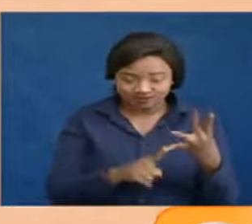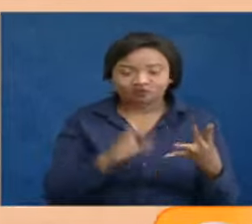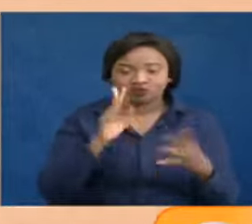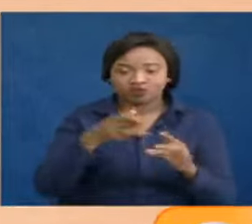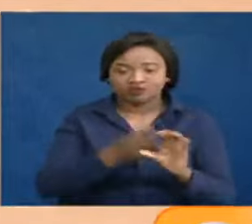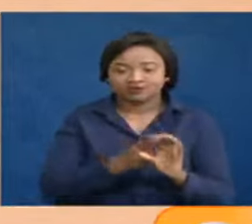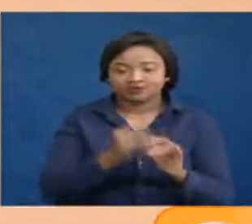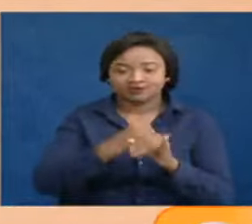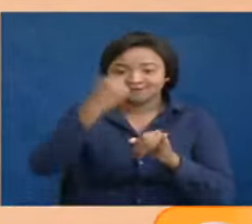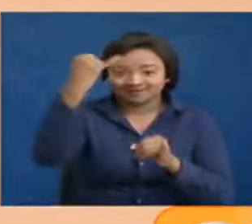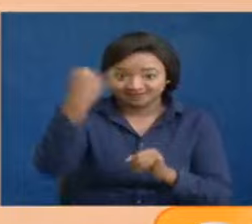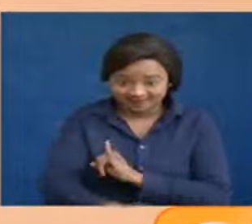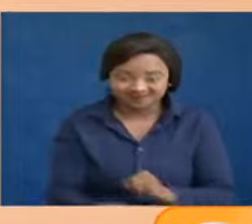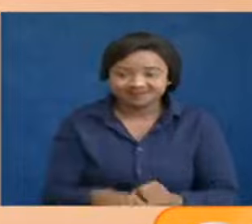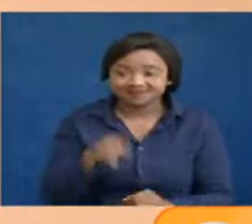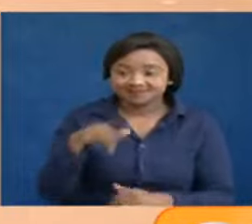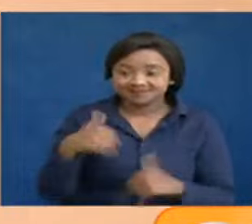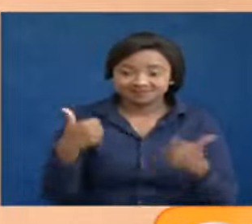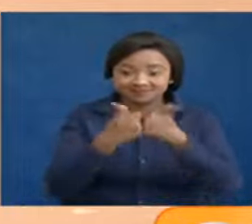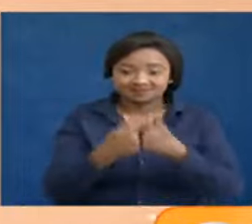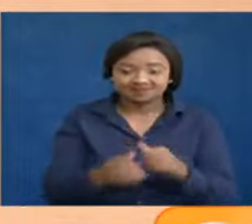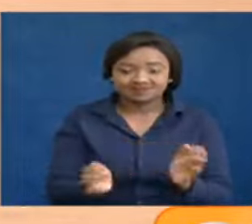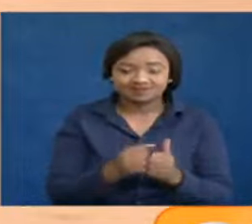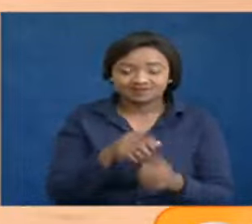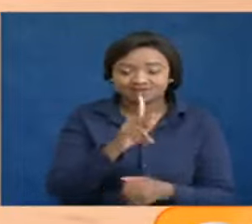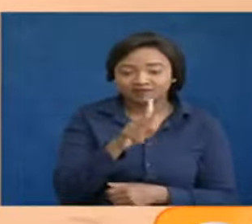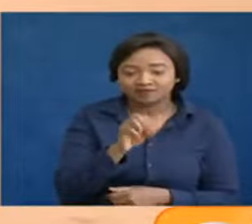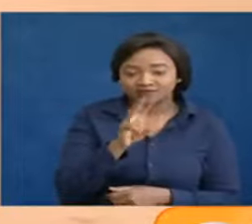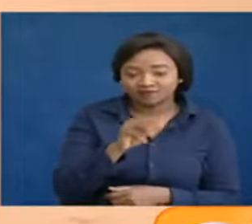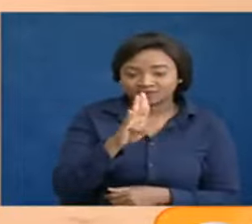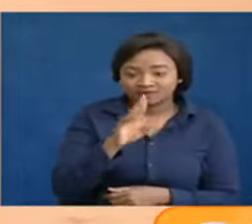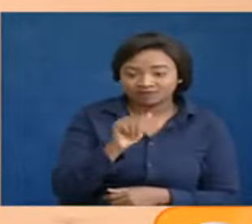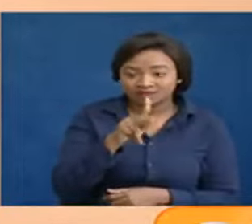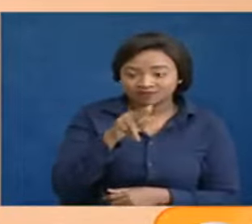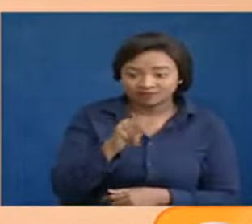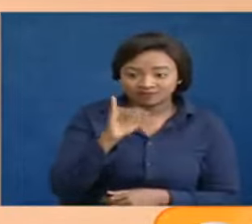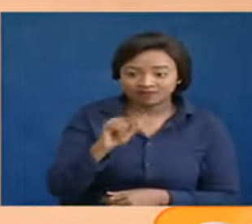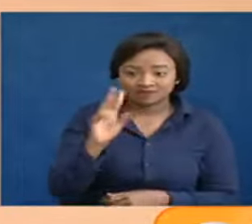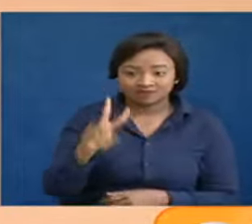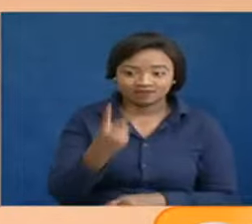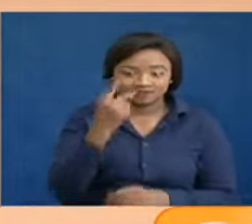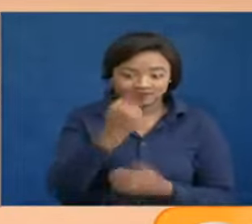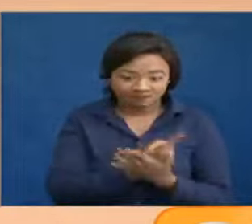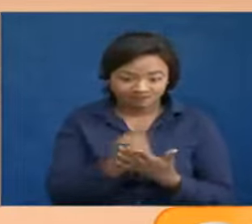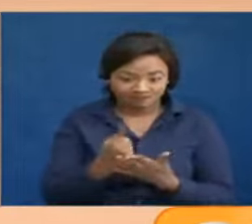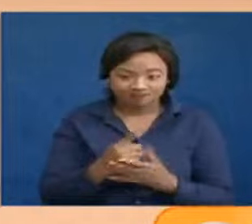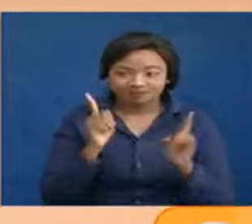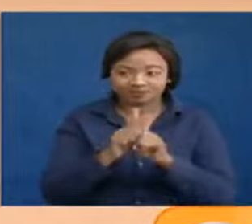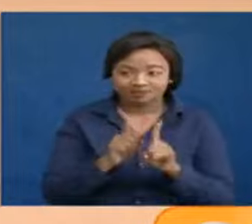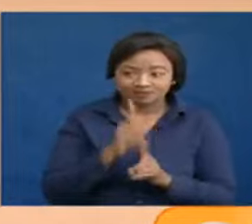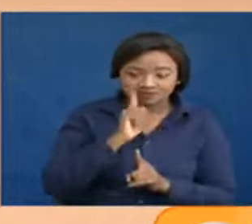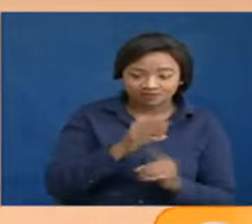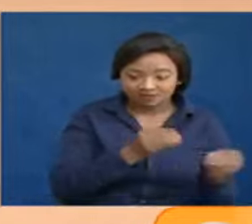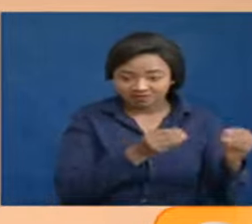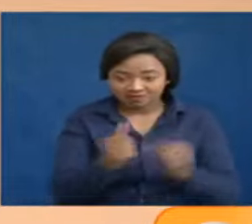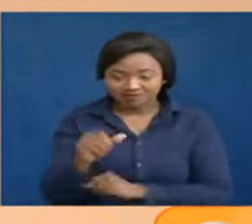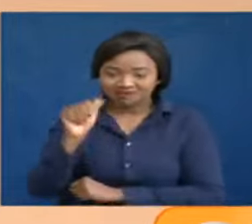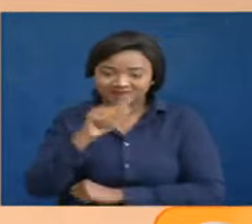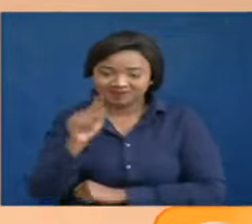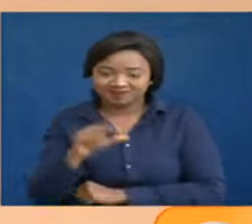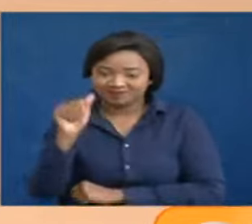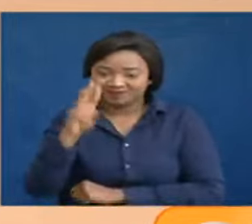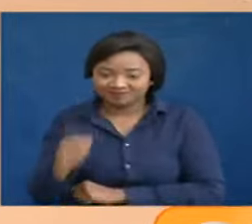in the final. The games will be played at Kombani Grounds. On the second week of the quarterfinals, Black Eagles beat Azam United 4-2,